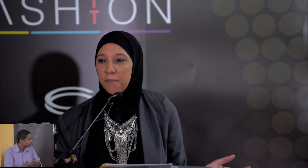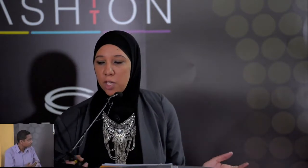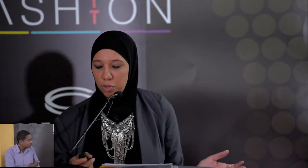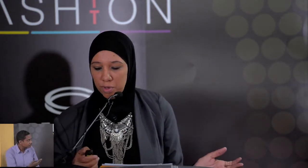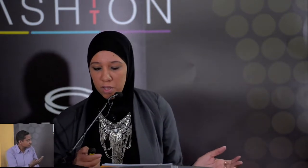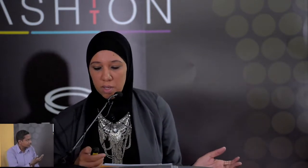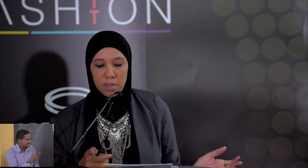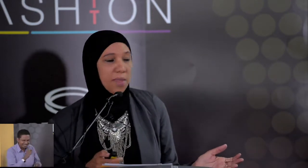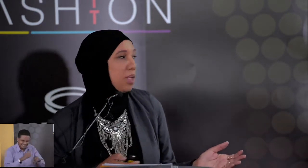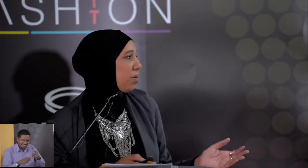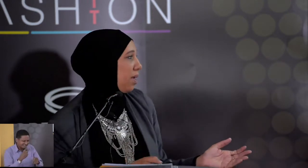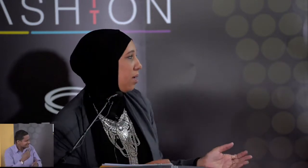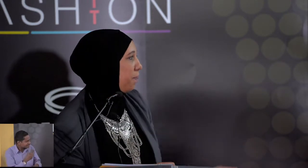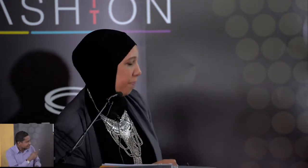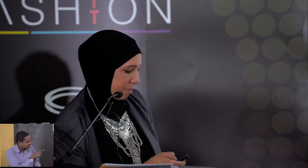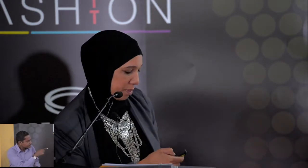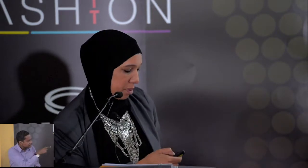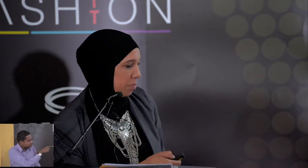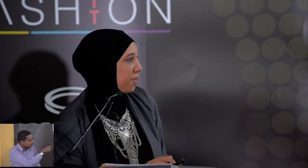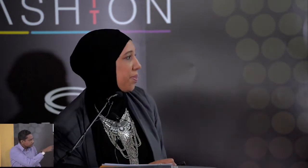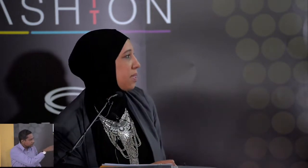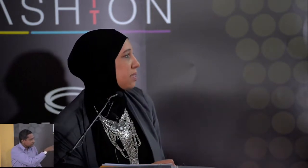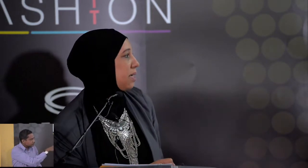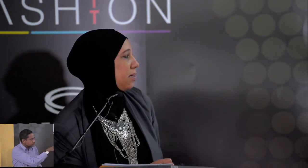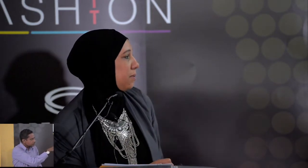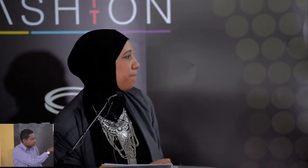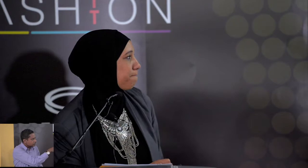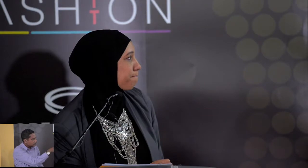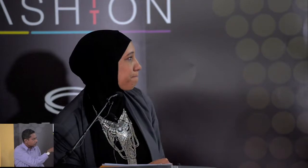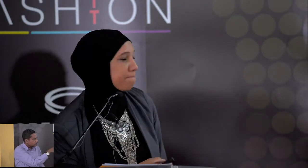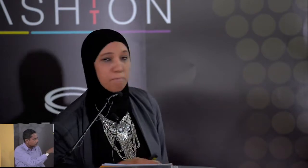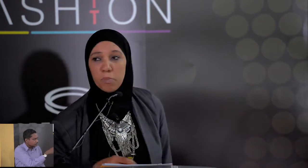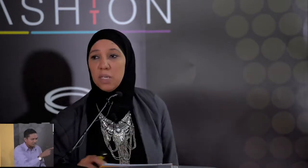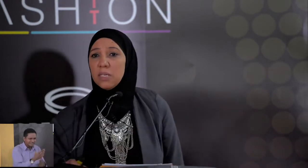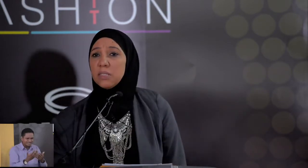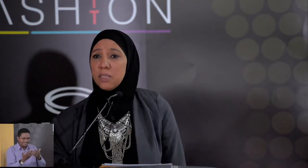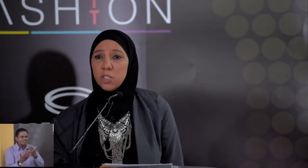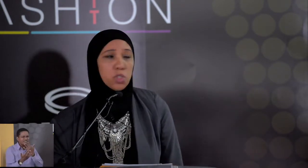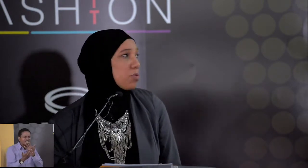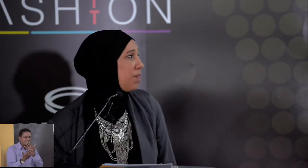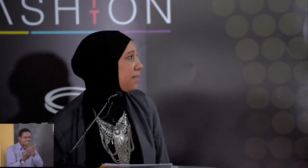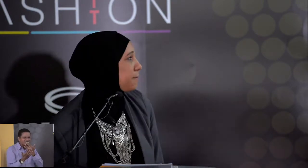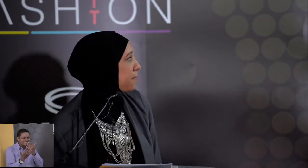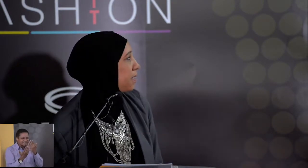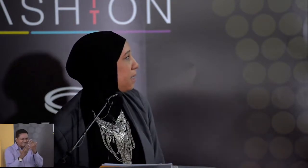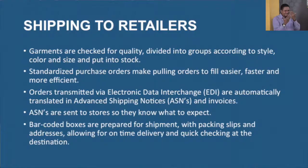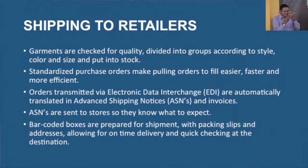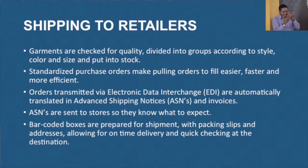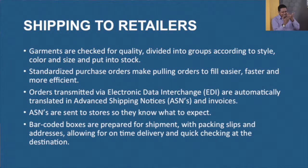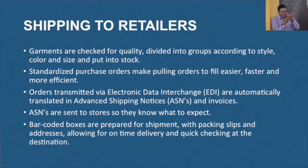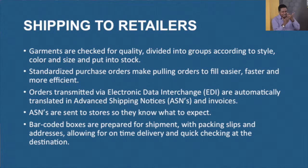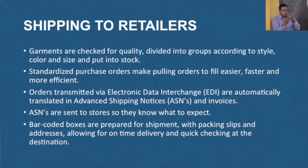in manufacturing. Then you end up with things that are not done too right.